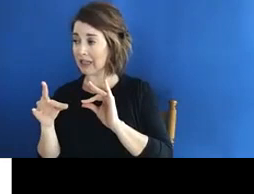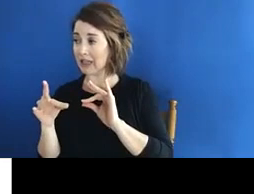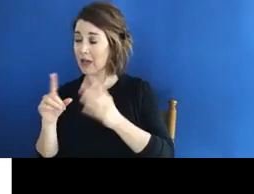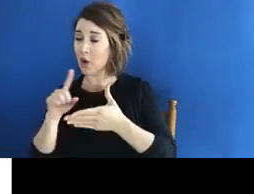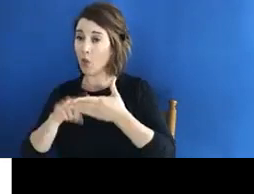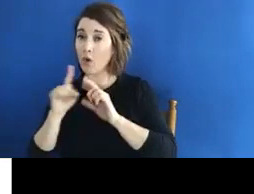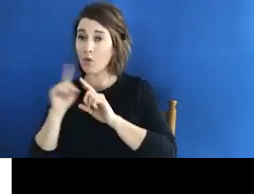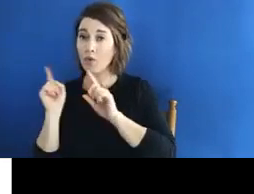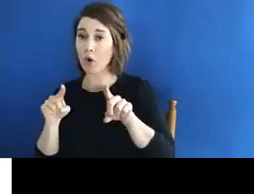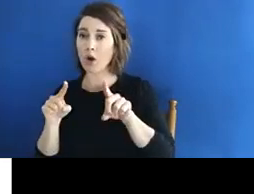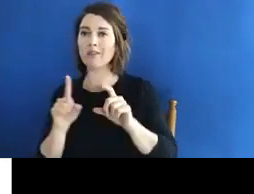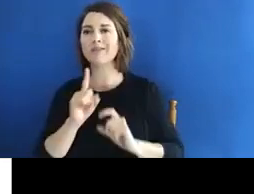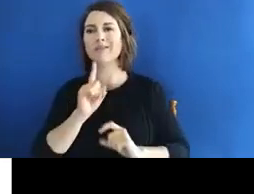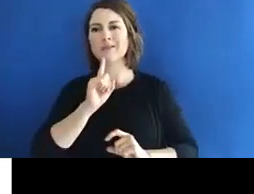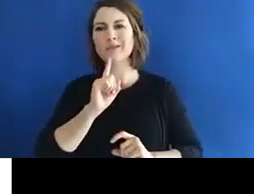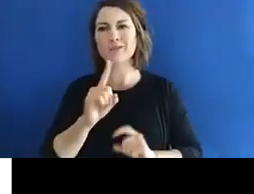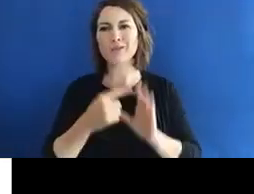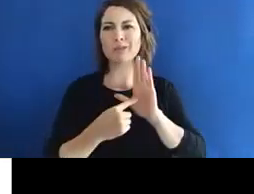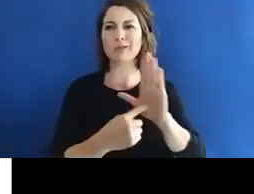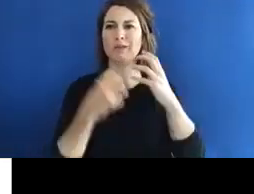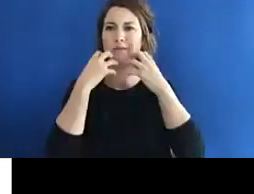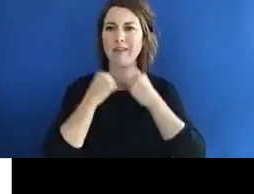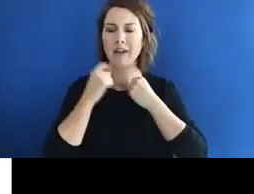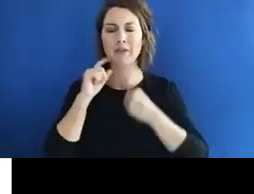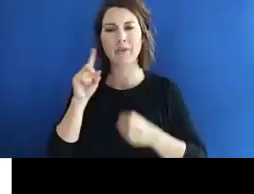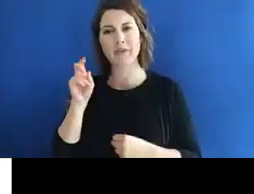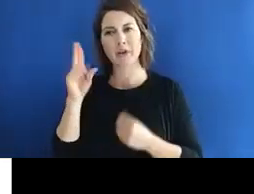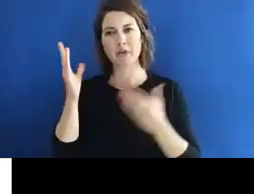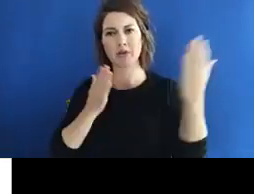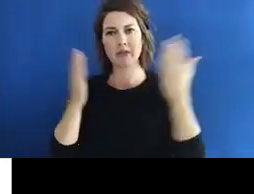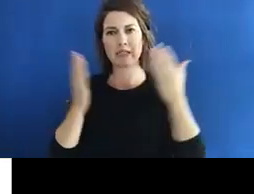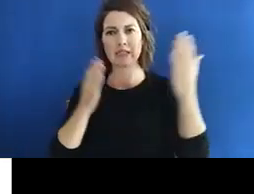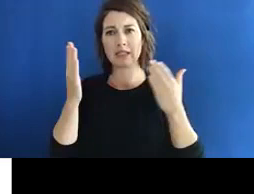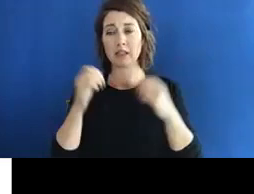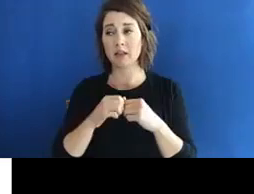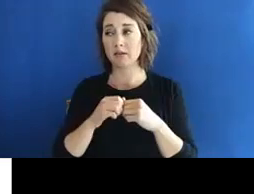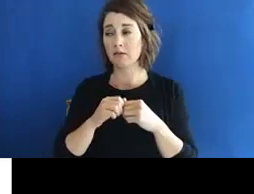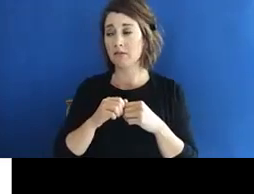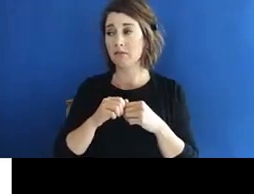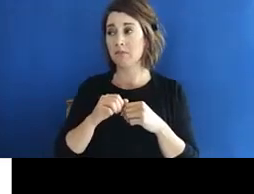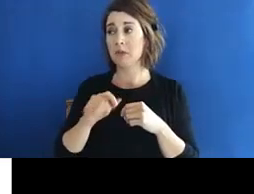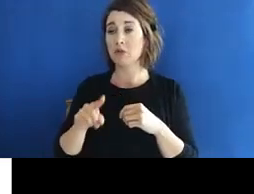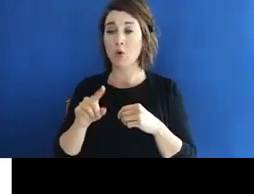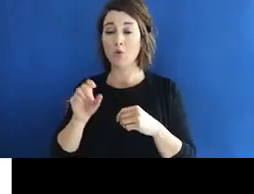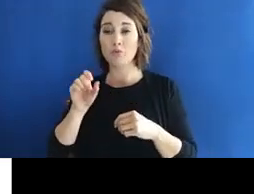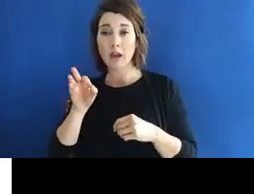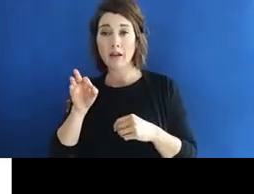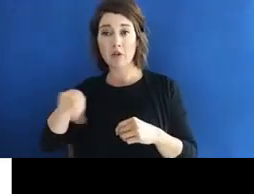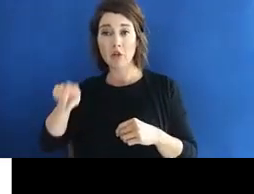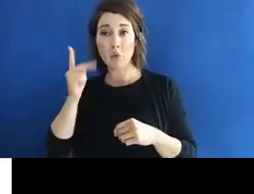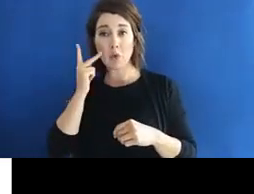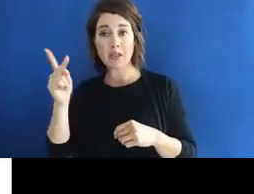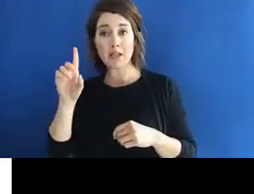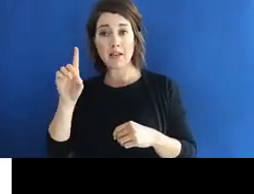VR program and its services. And I believe if you can see how the data has value, it will be seen as less of a